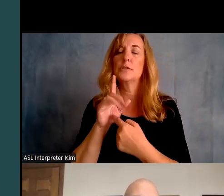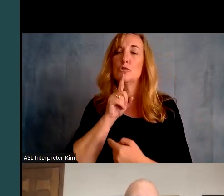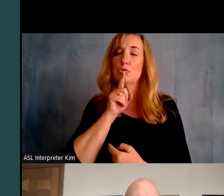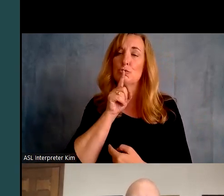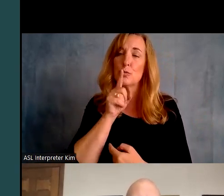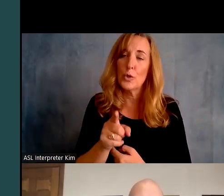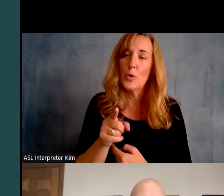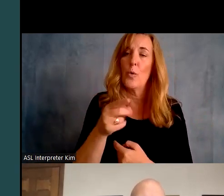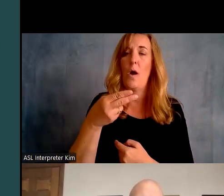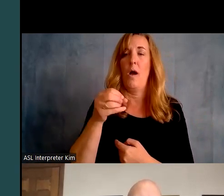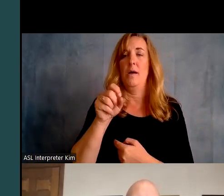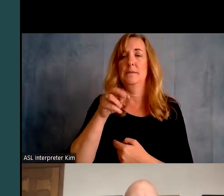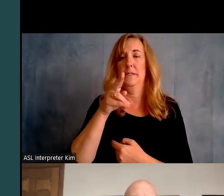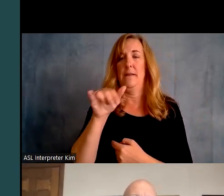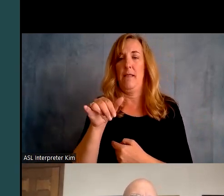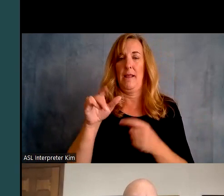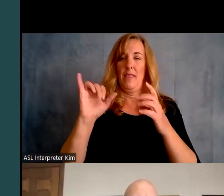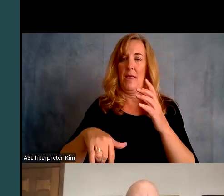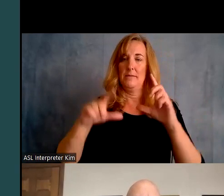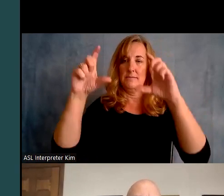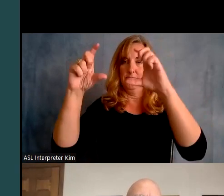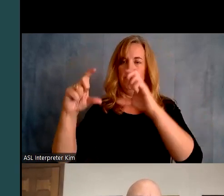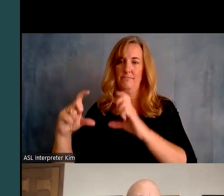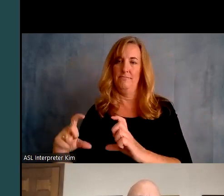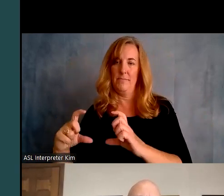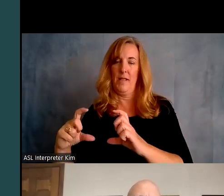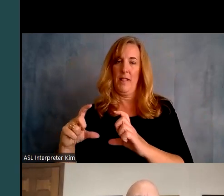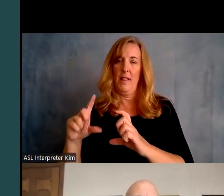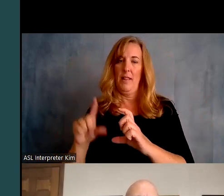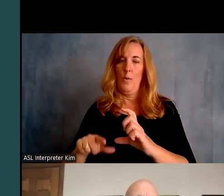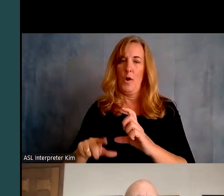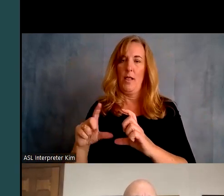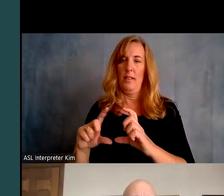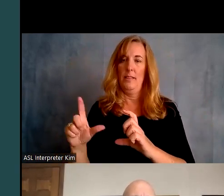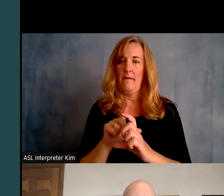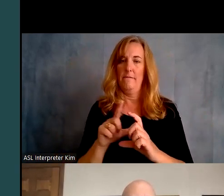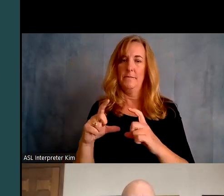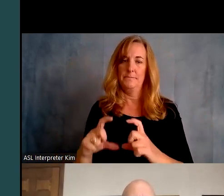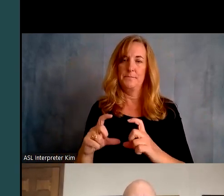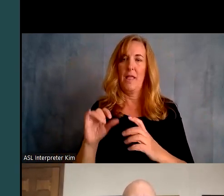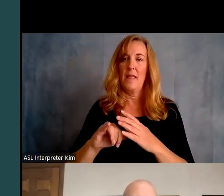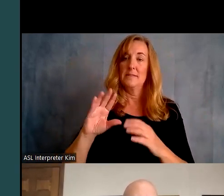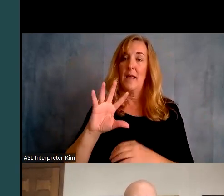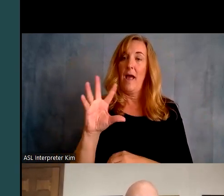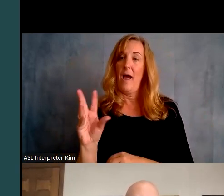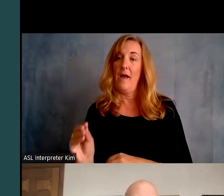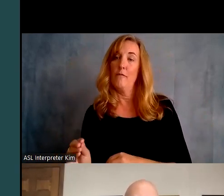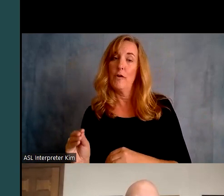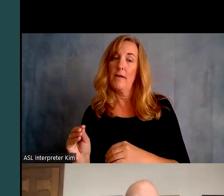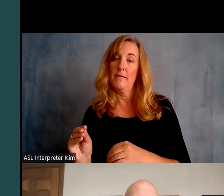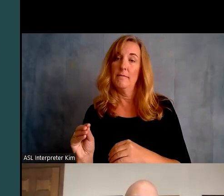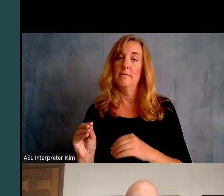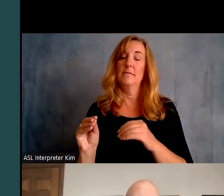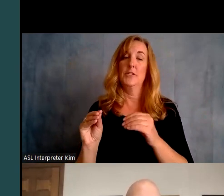lower left-hand image. It's a number of huts. It's an African scene. It's